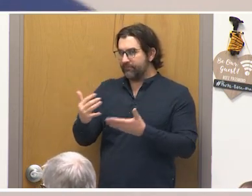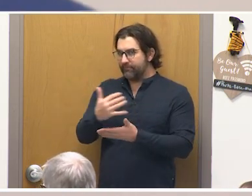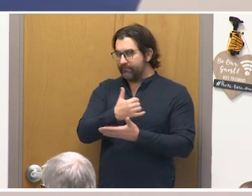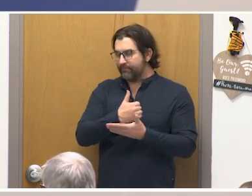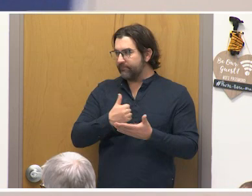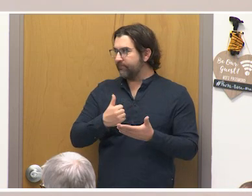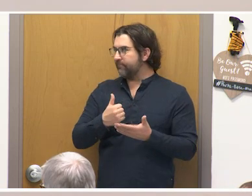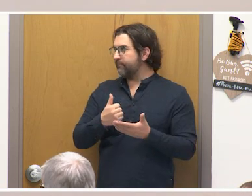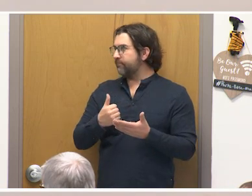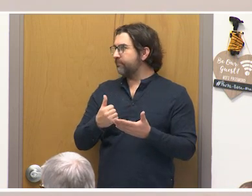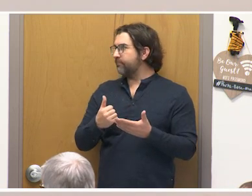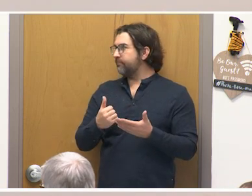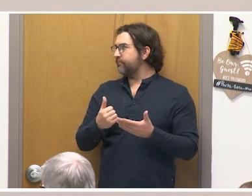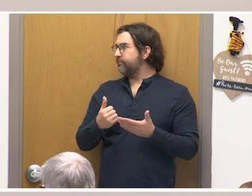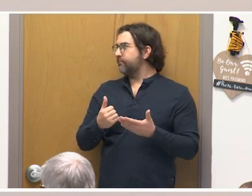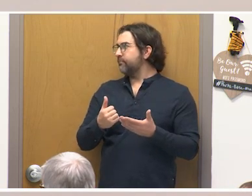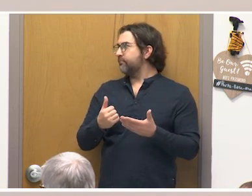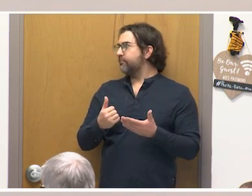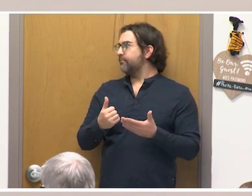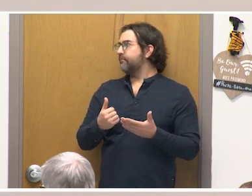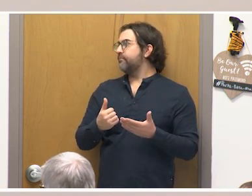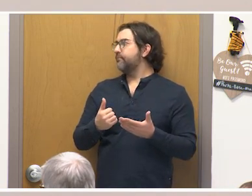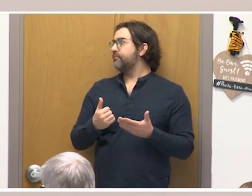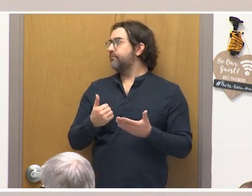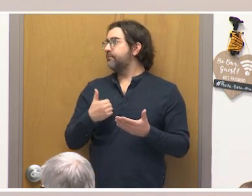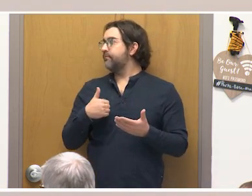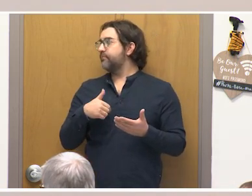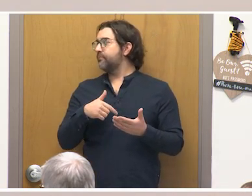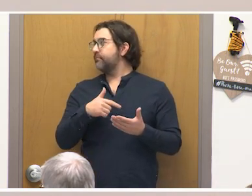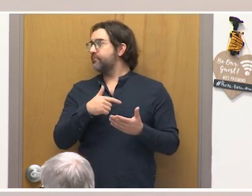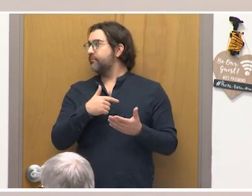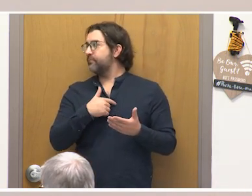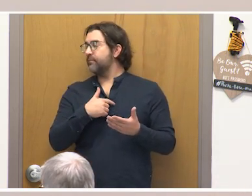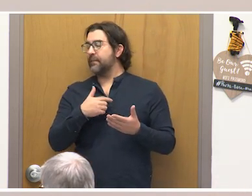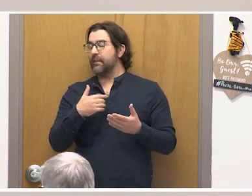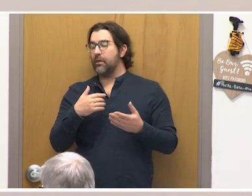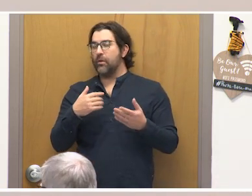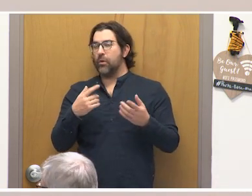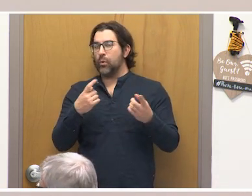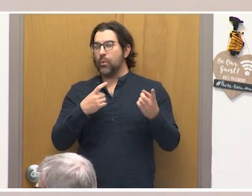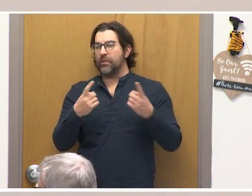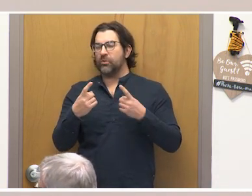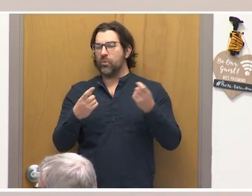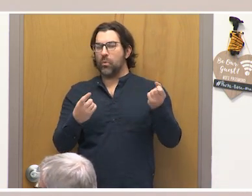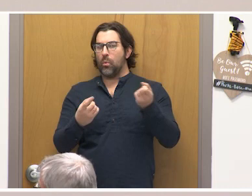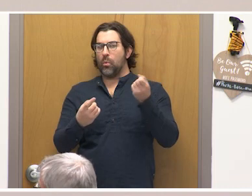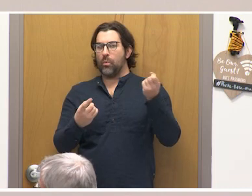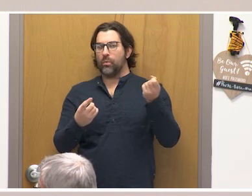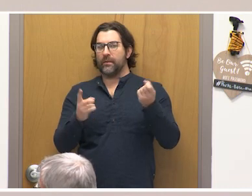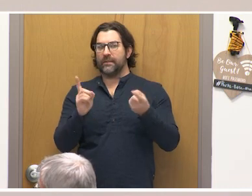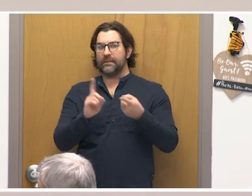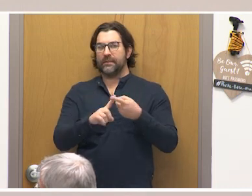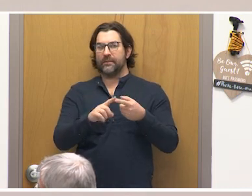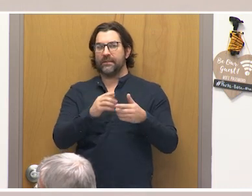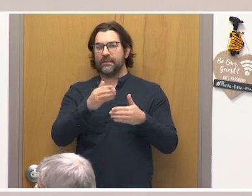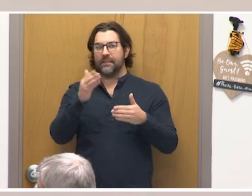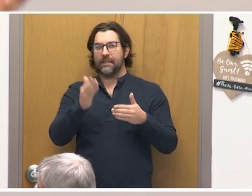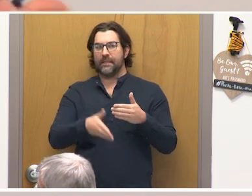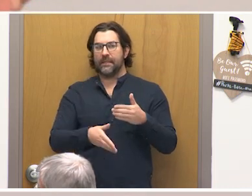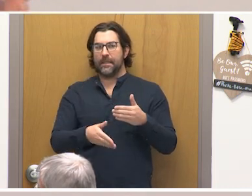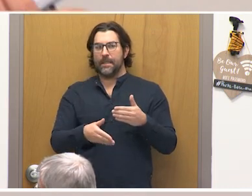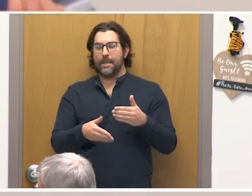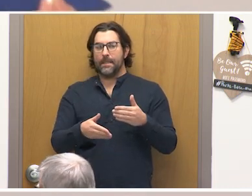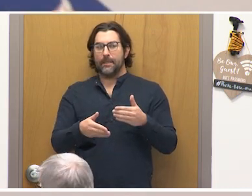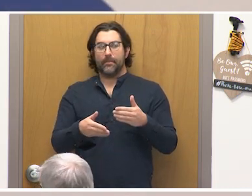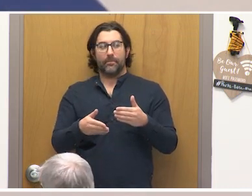the project. And we will be holding questions until the end. And